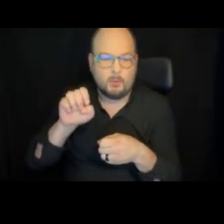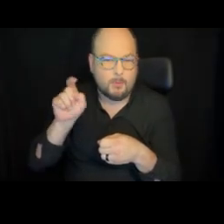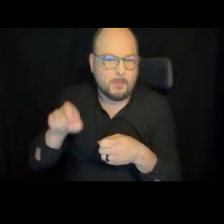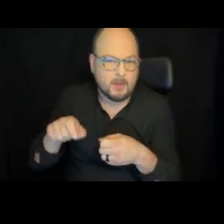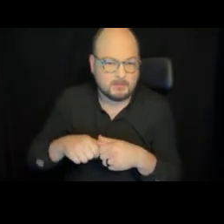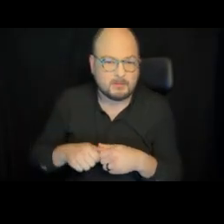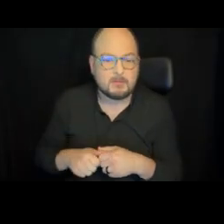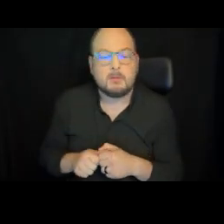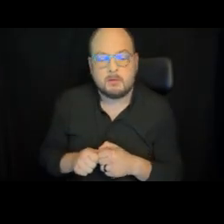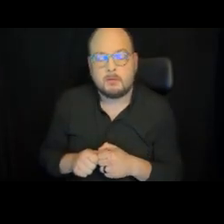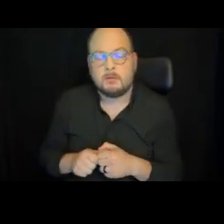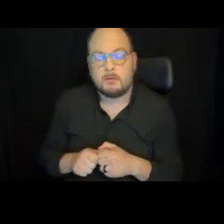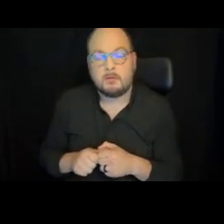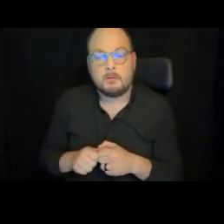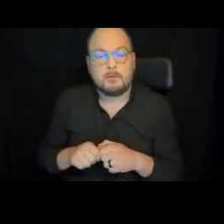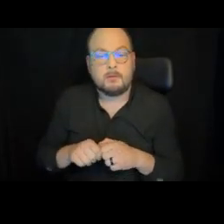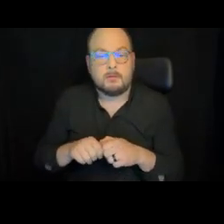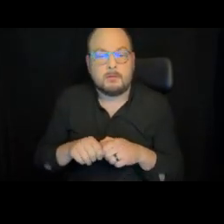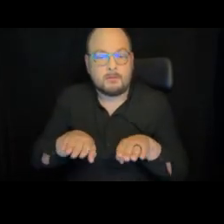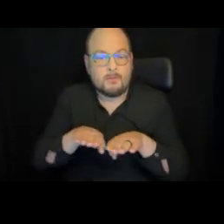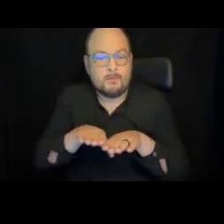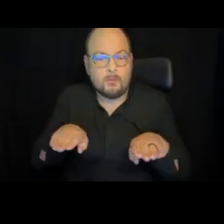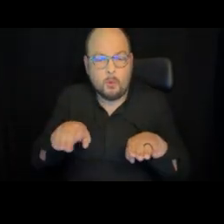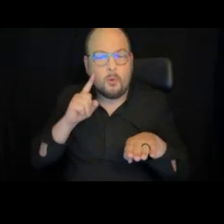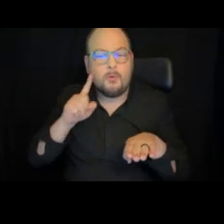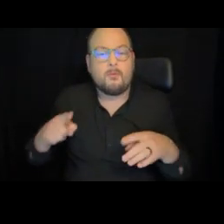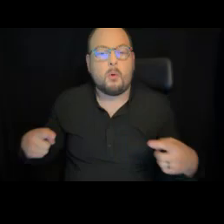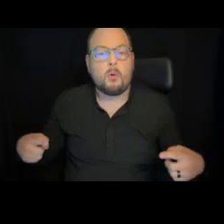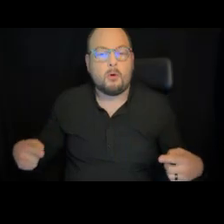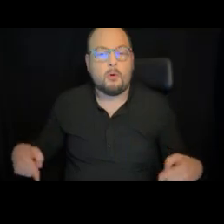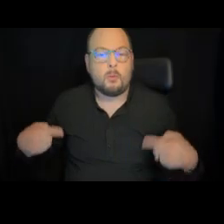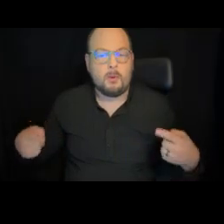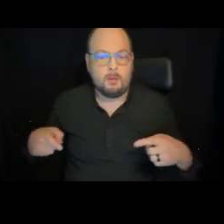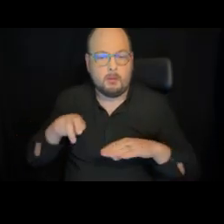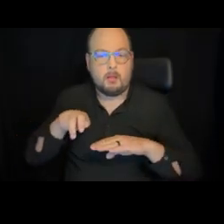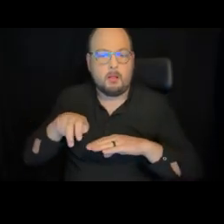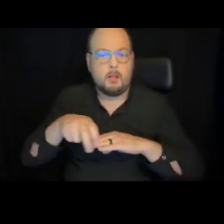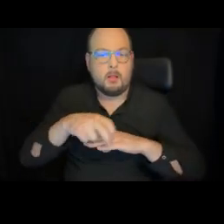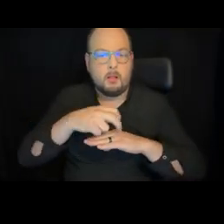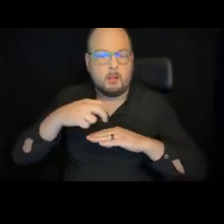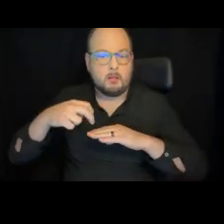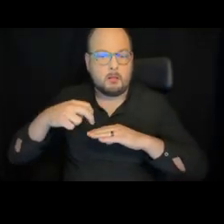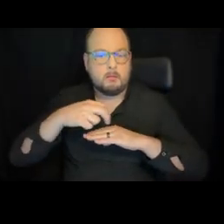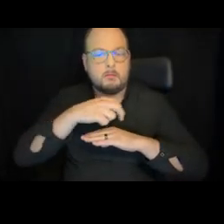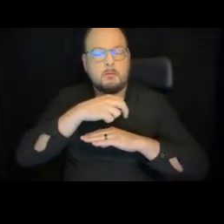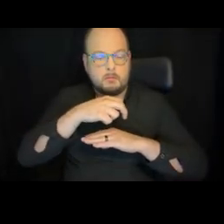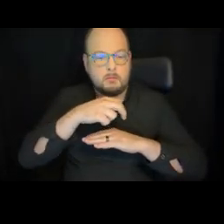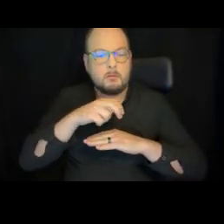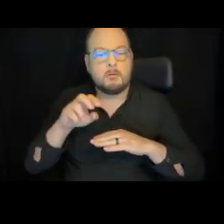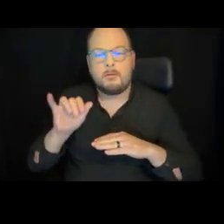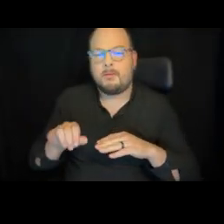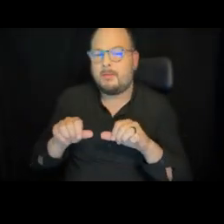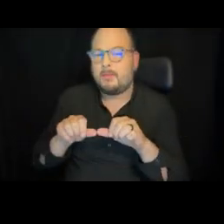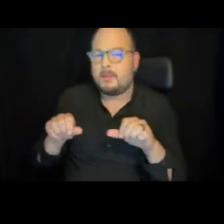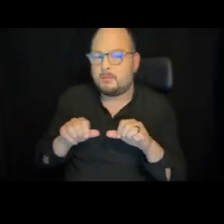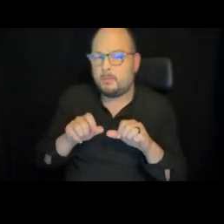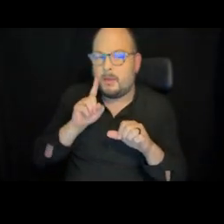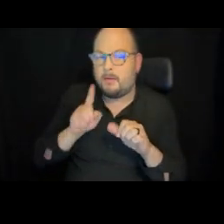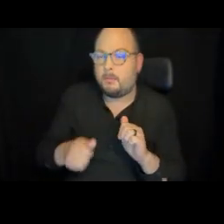Wheelchair turning spaces. The wheelchair turning spaces described in most